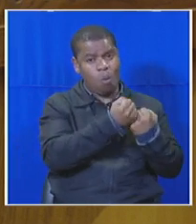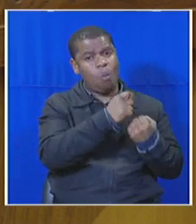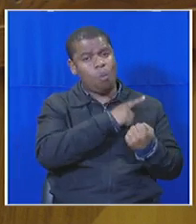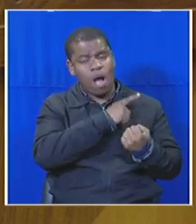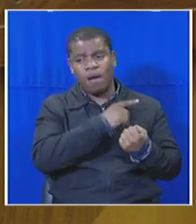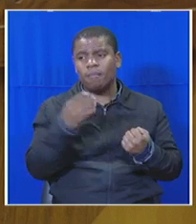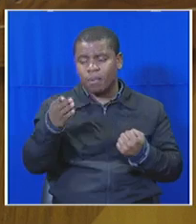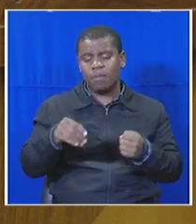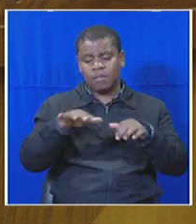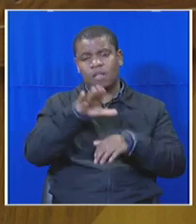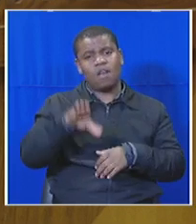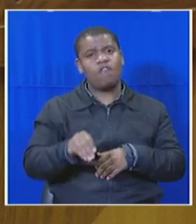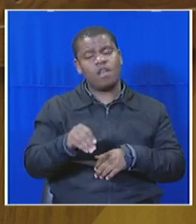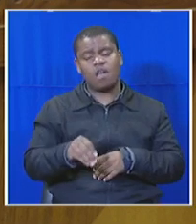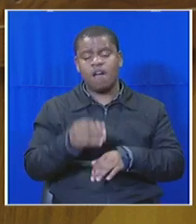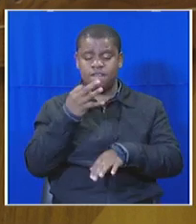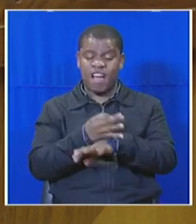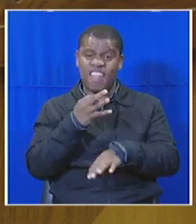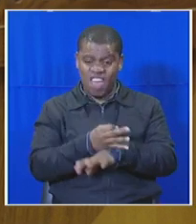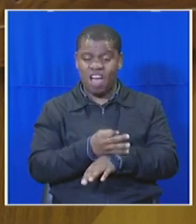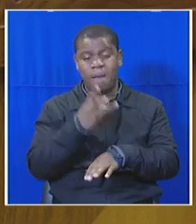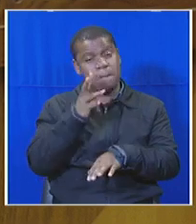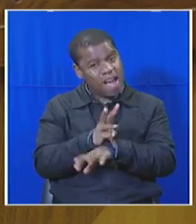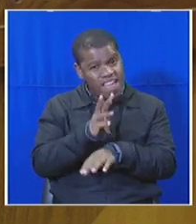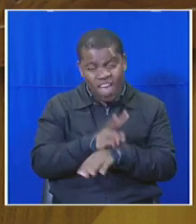fatherland or motherland or fatherland.